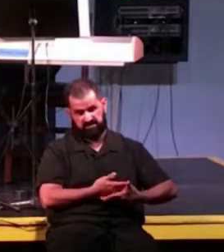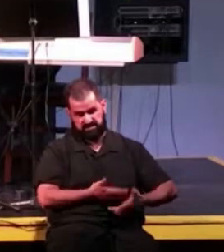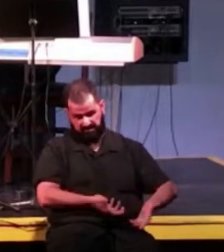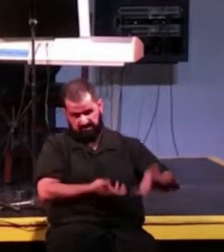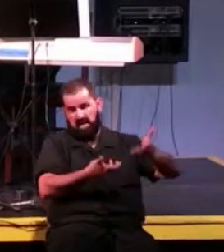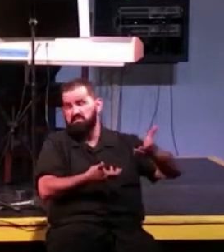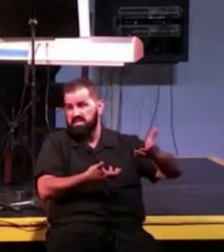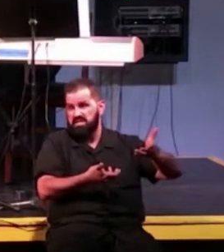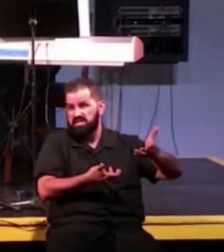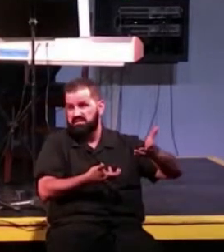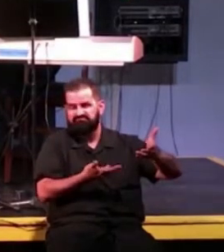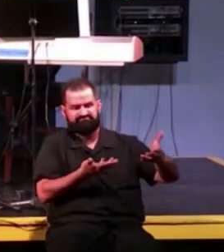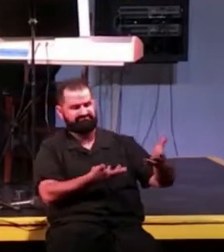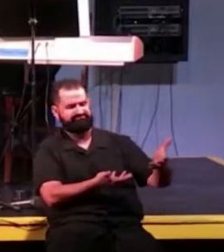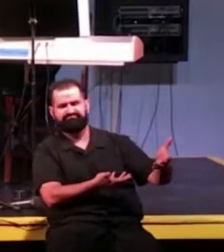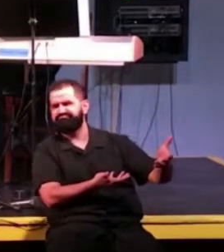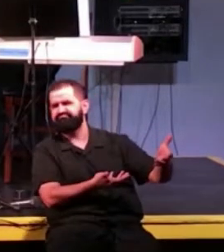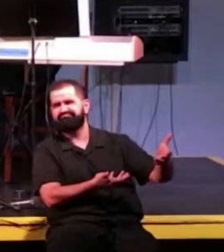verse 14,